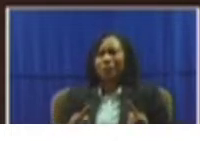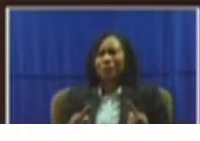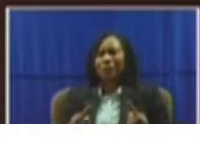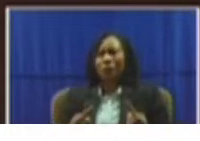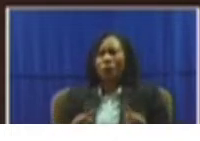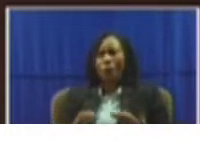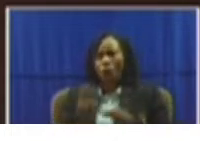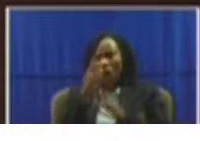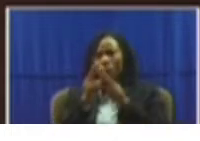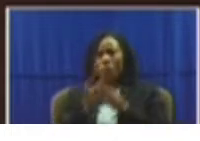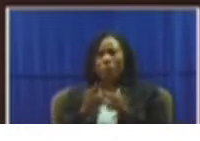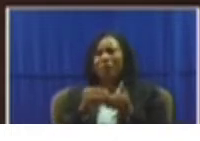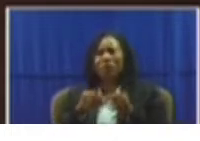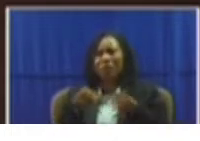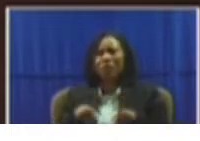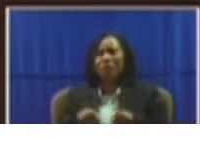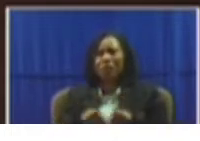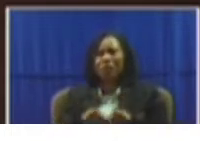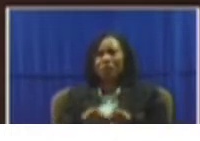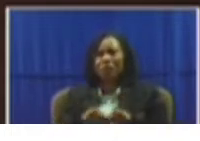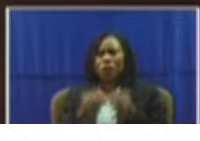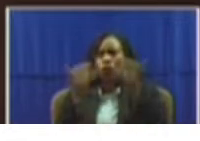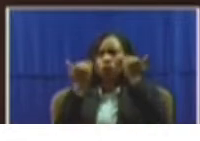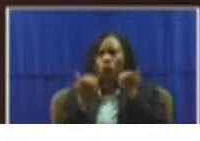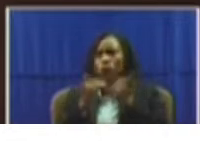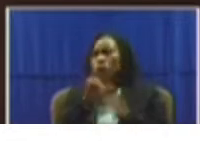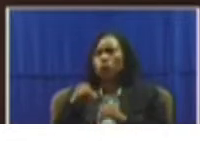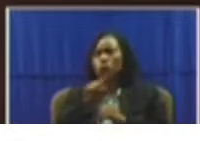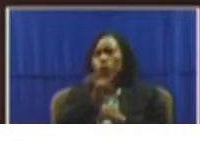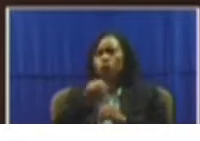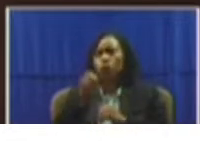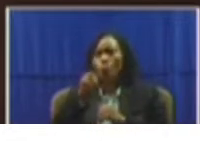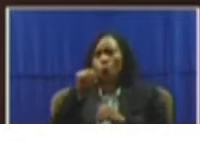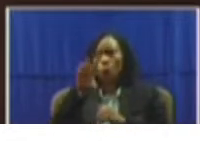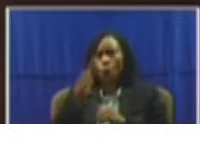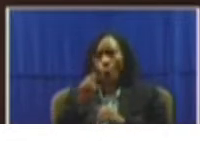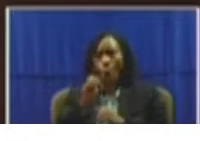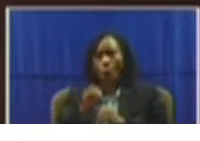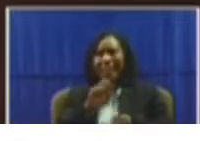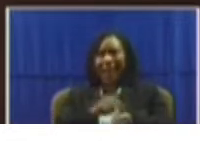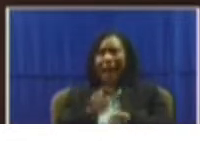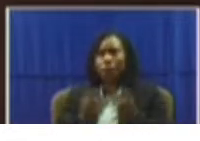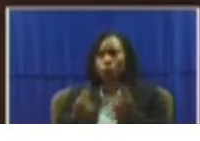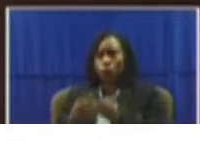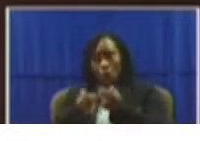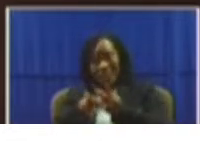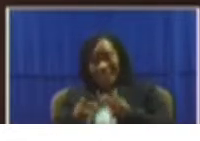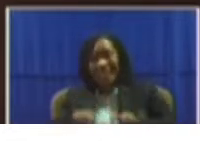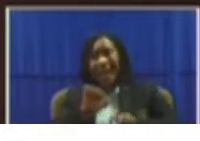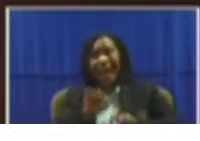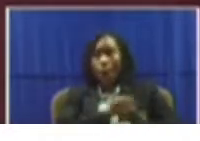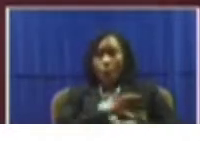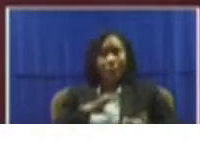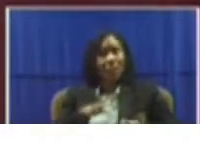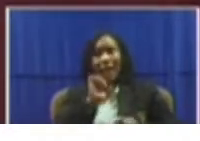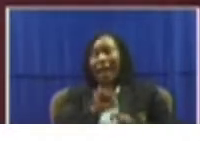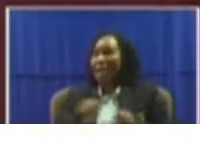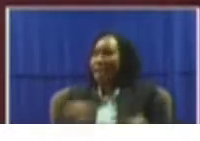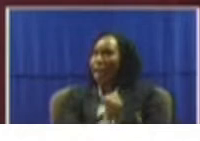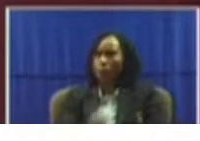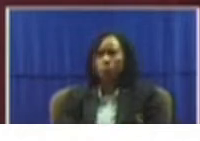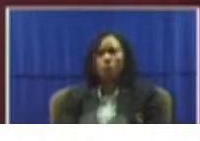country. Judge Zondo headed a commission. He didn't find anybody guilty. Thank you, Honourable Speaker. Thank you, Honourable